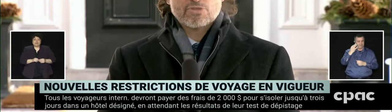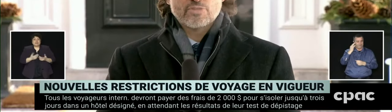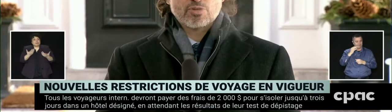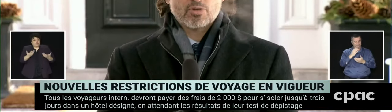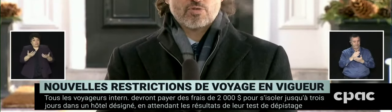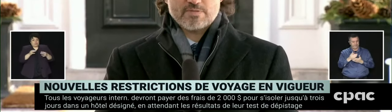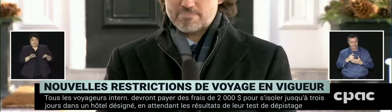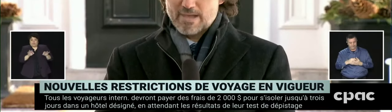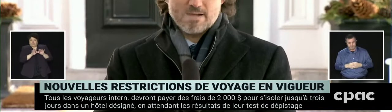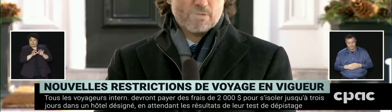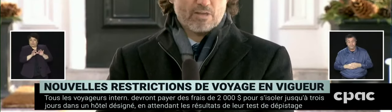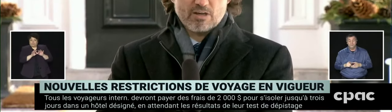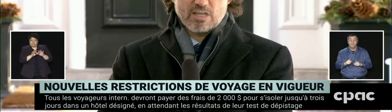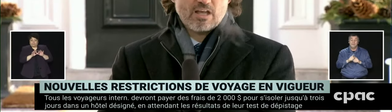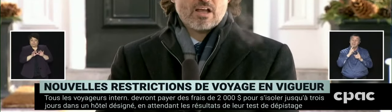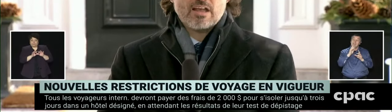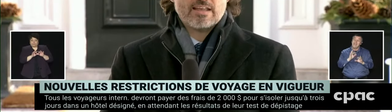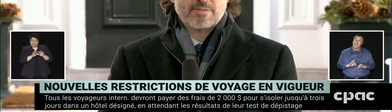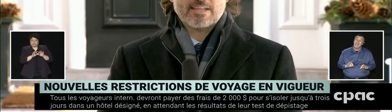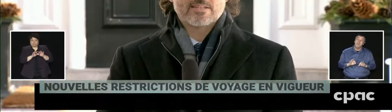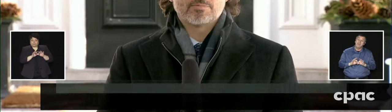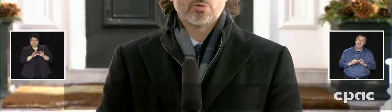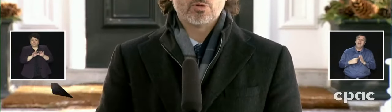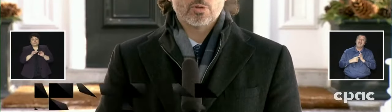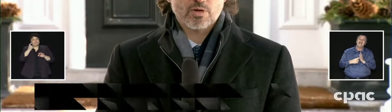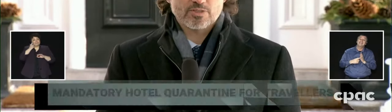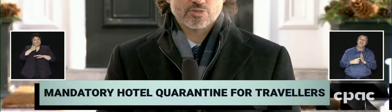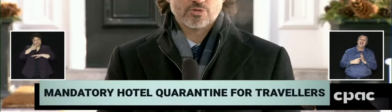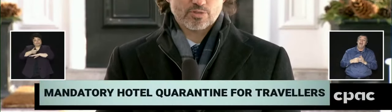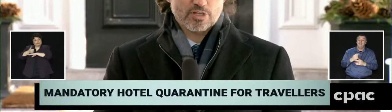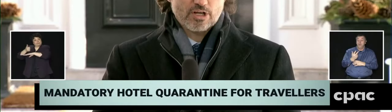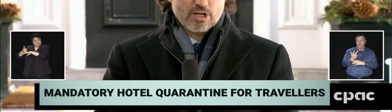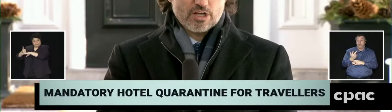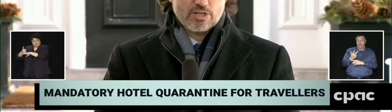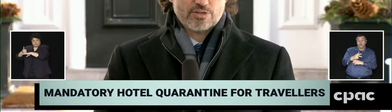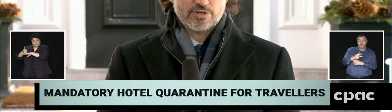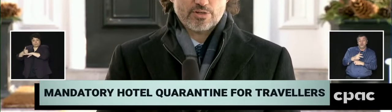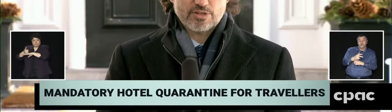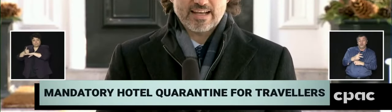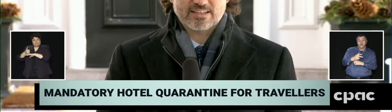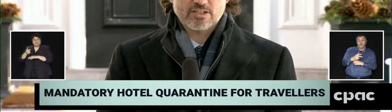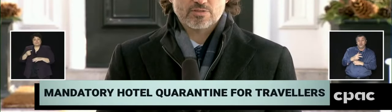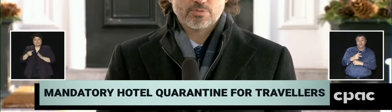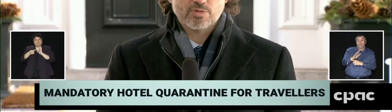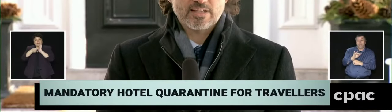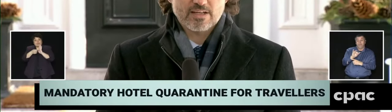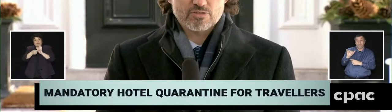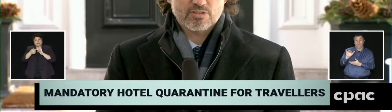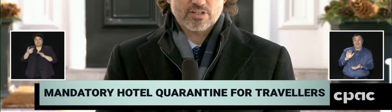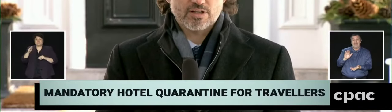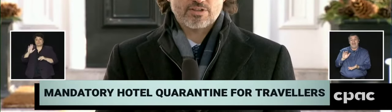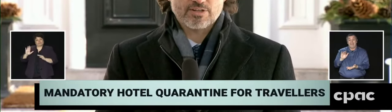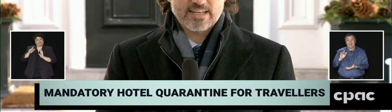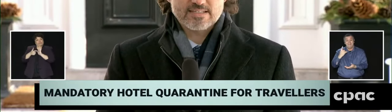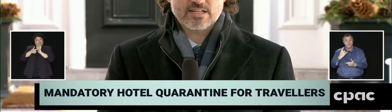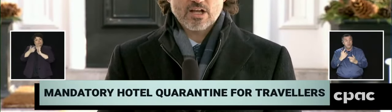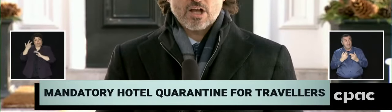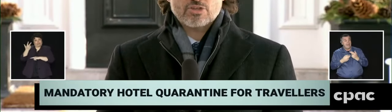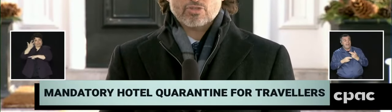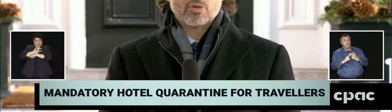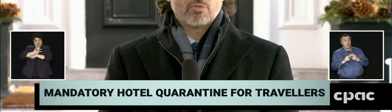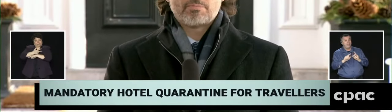les mesures qu'on mis par rapport, par exemple, aux 3 jours d'attente pour les résultats d'un